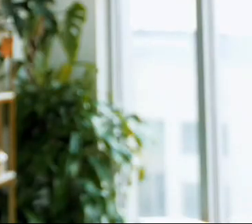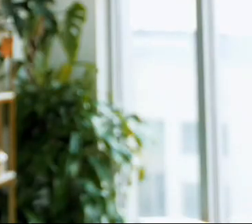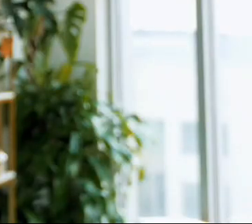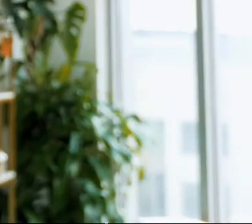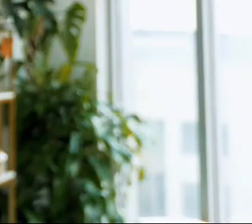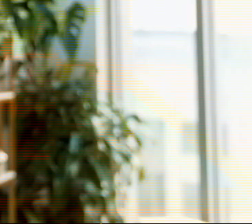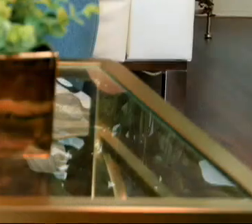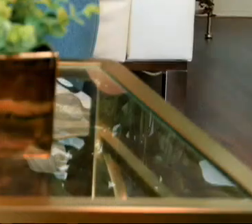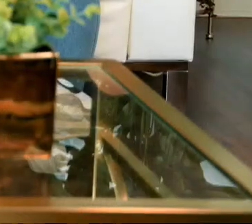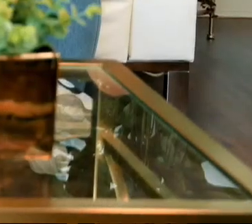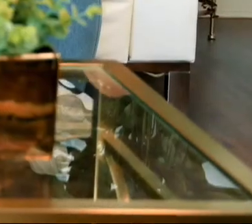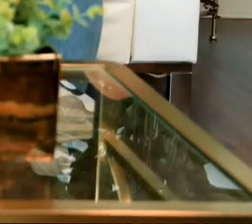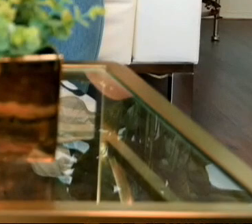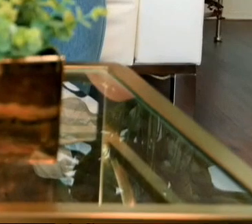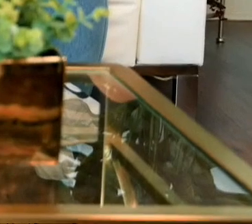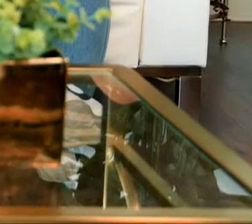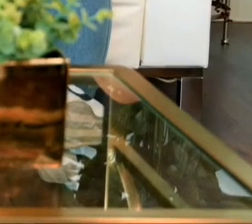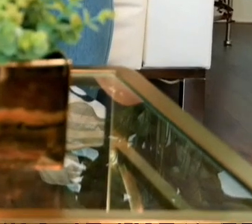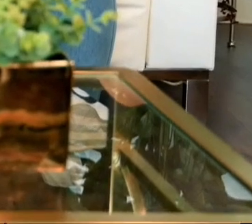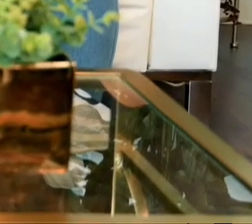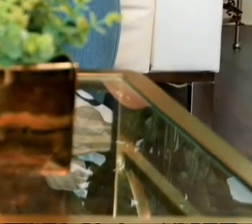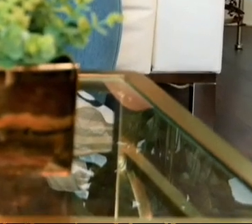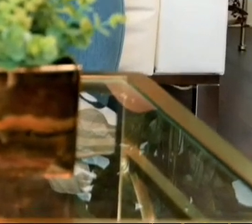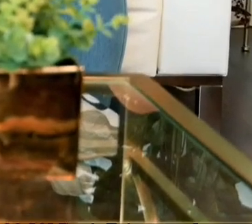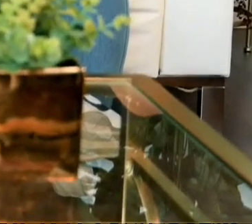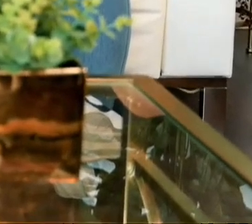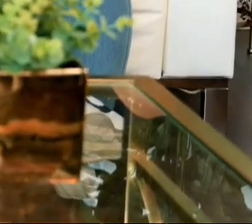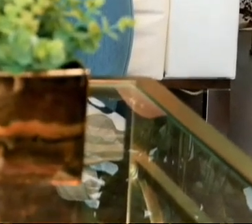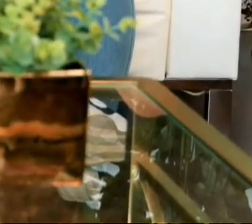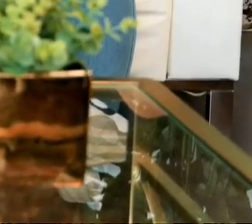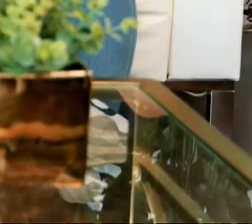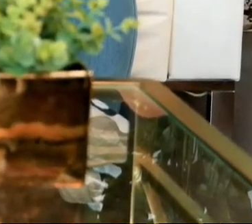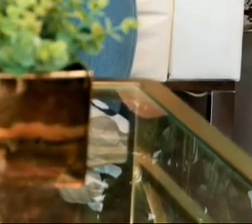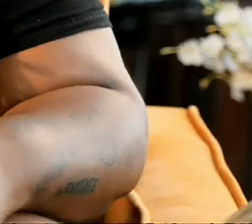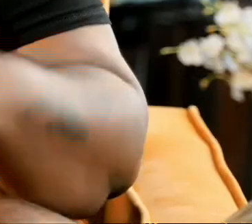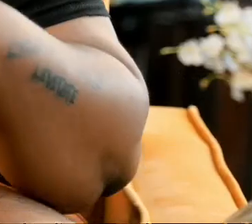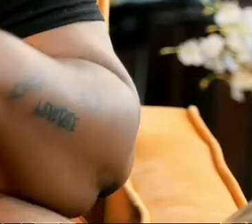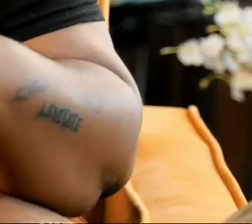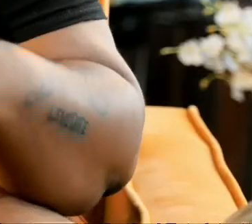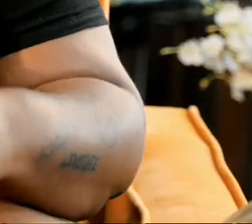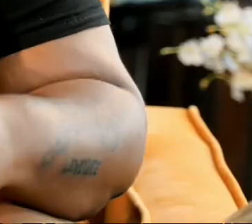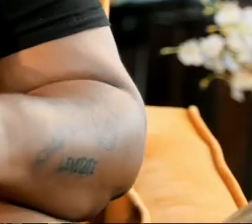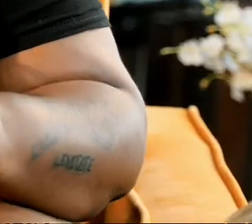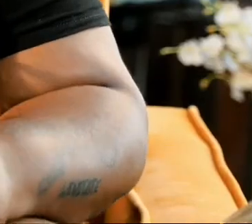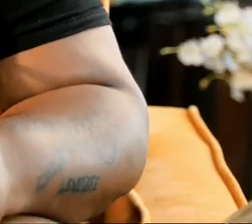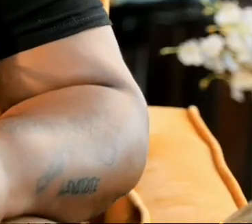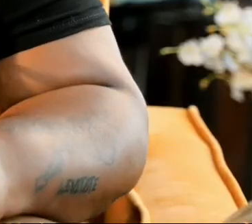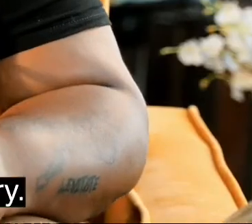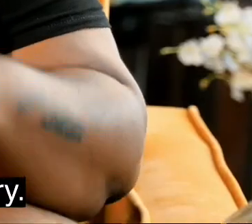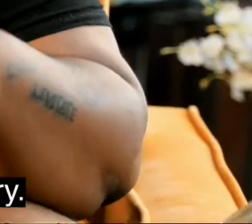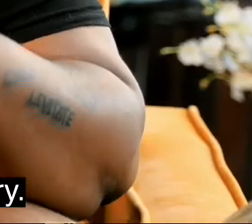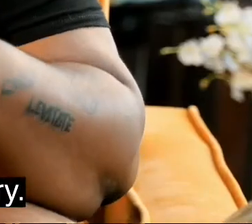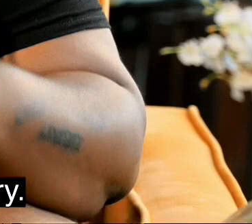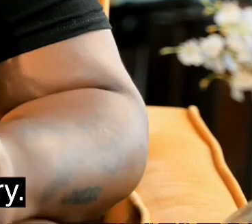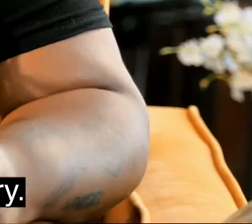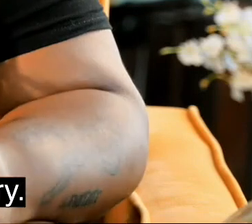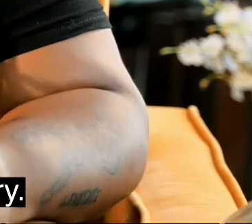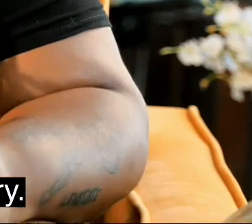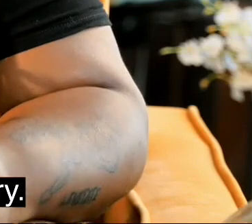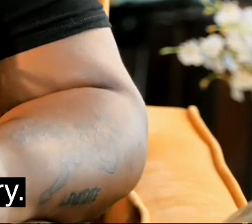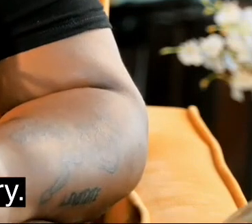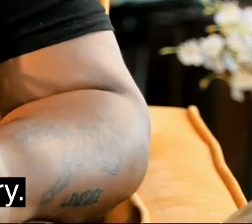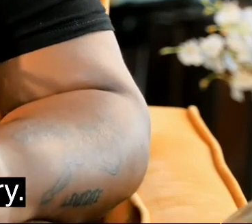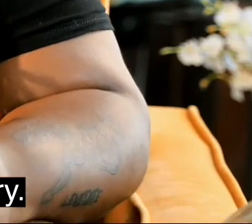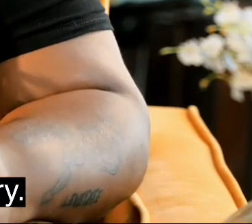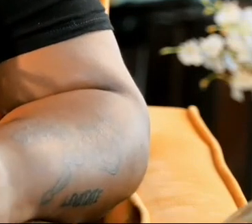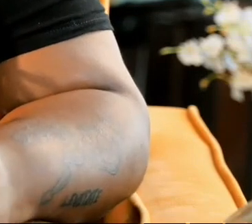Feminist Agenda. It's giving living in our fullness. This is your chance to speak up, make your voice heard, and be a